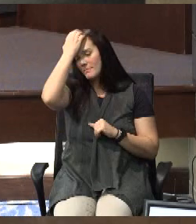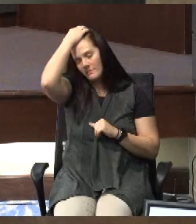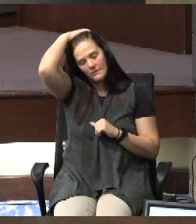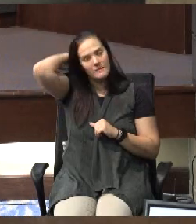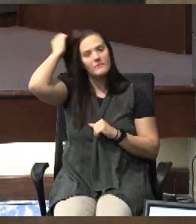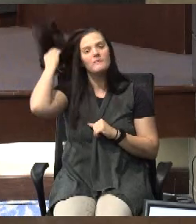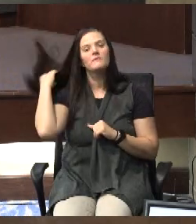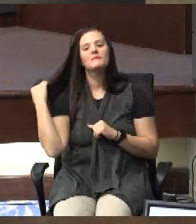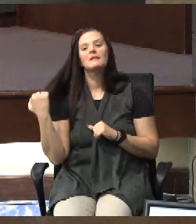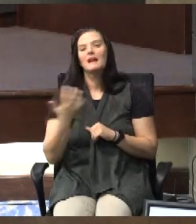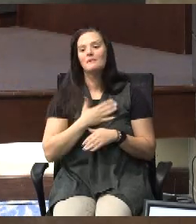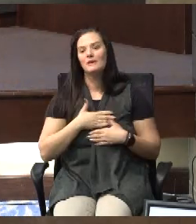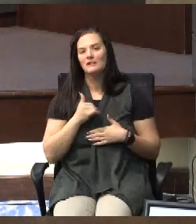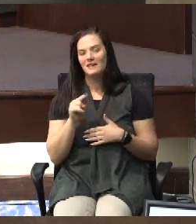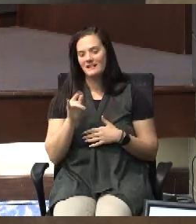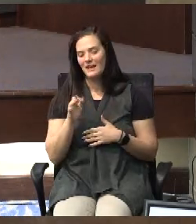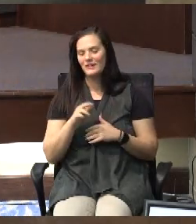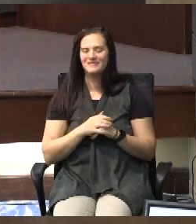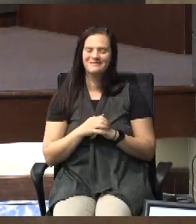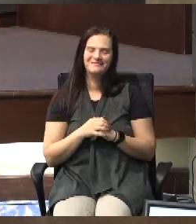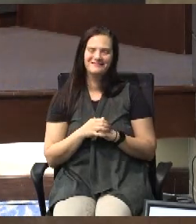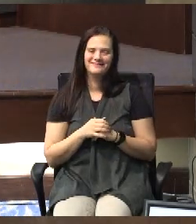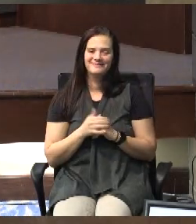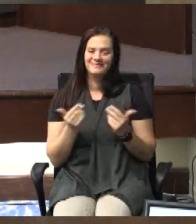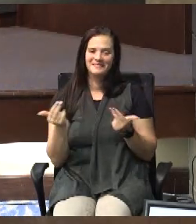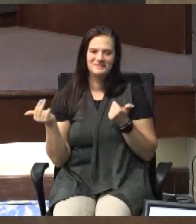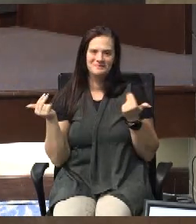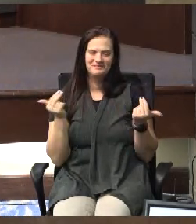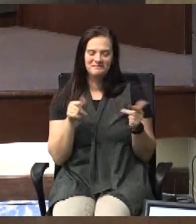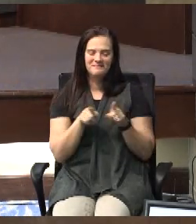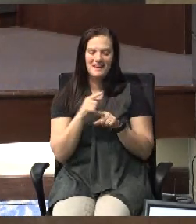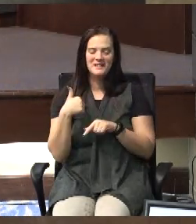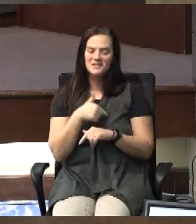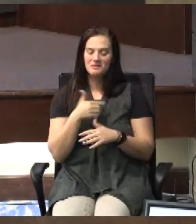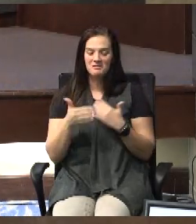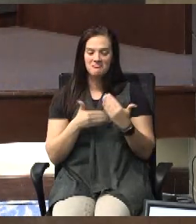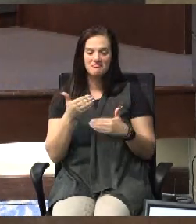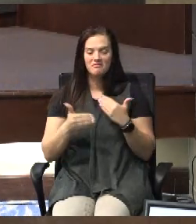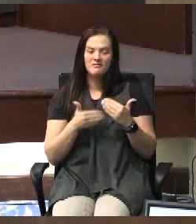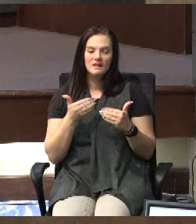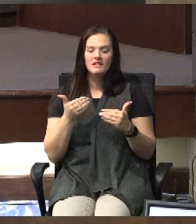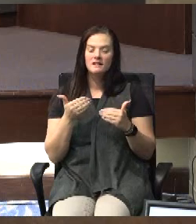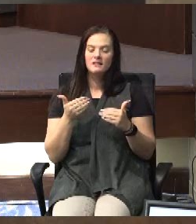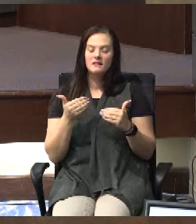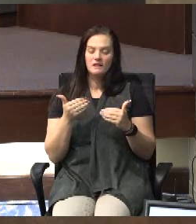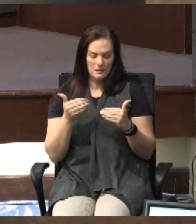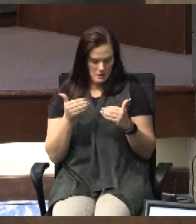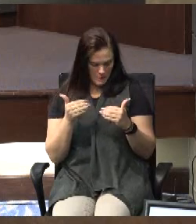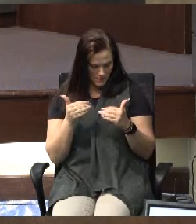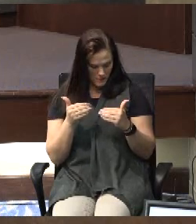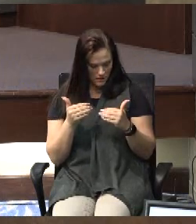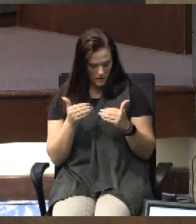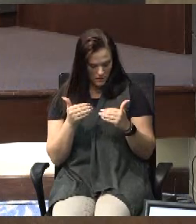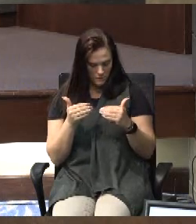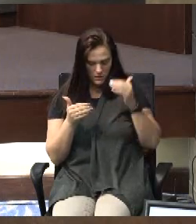3-minute timer. I have, yeah, is. Timer on. Go into the,